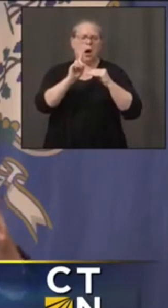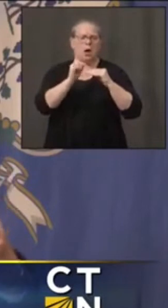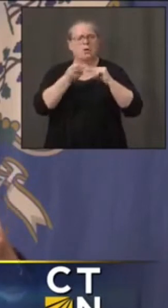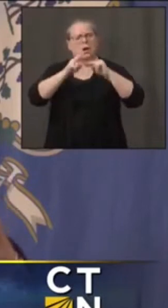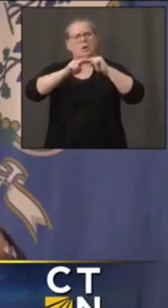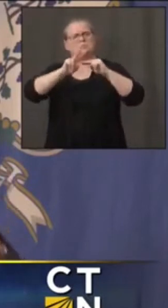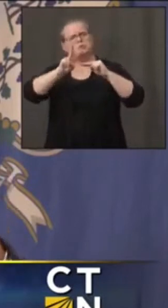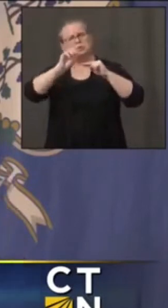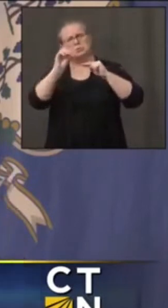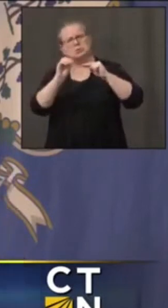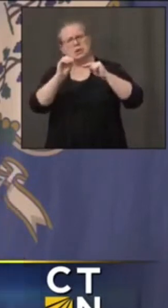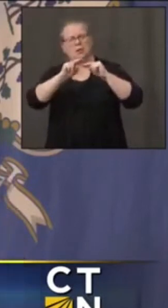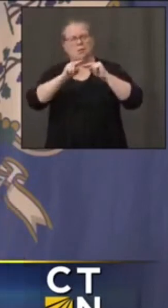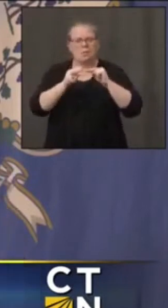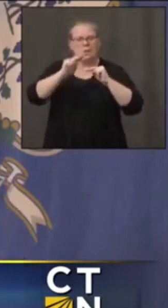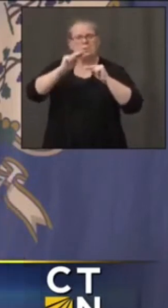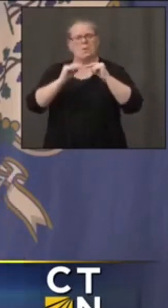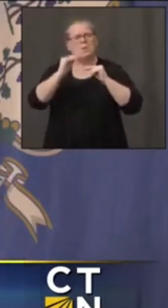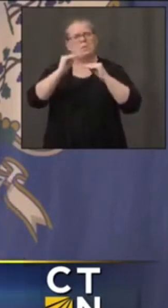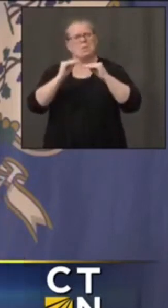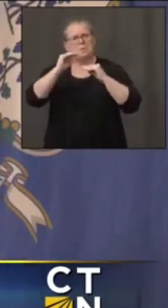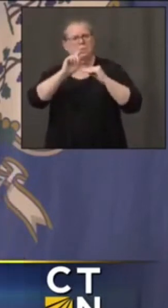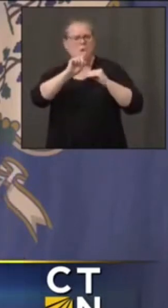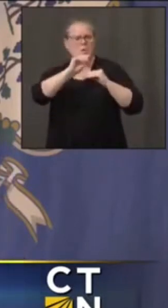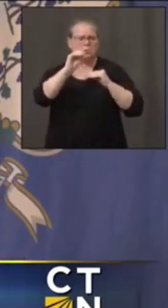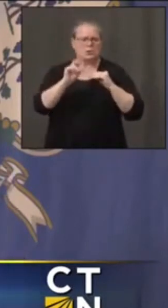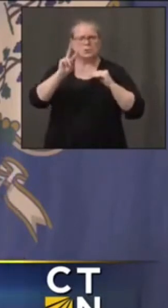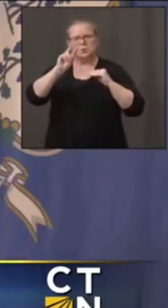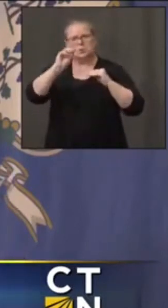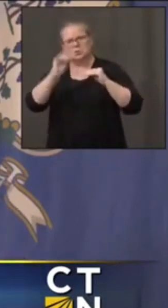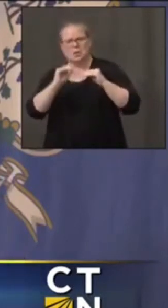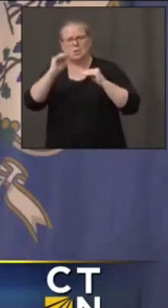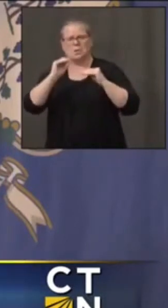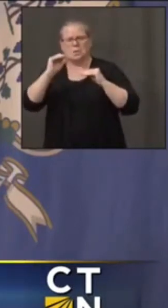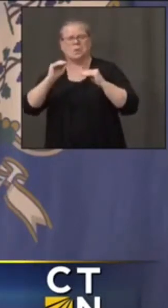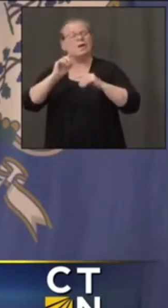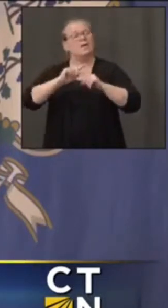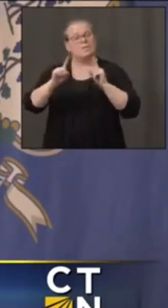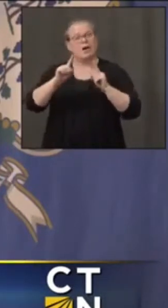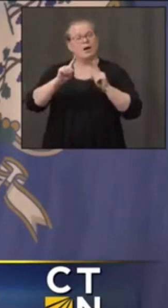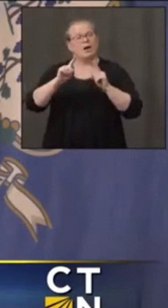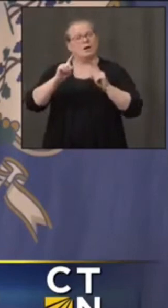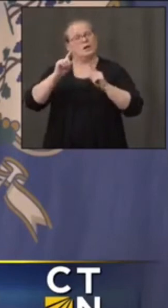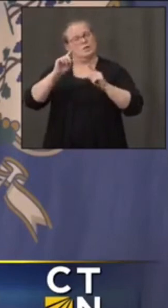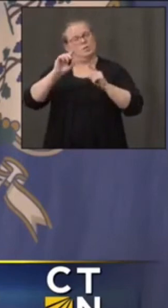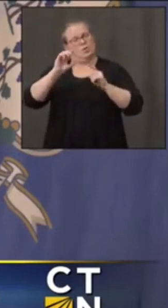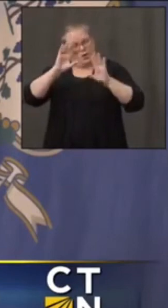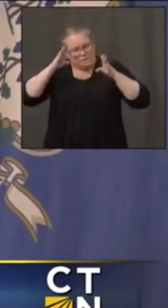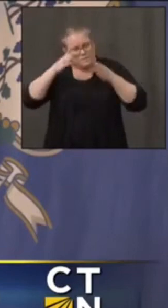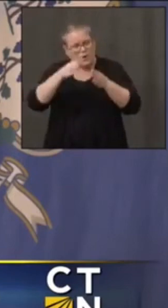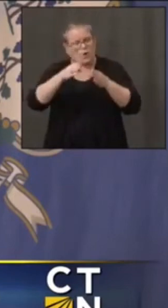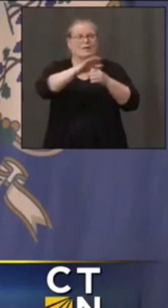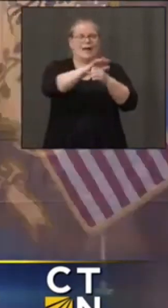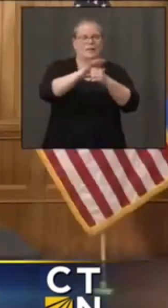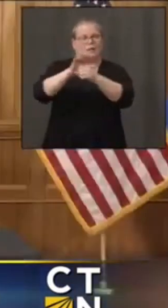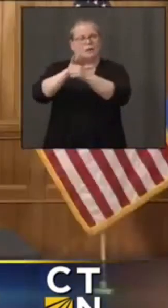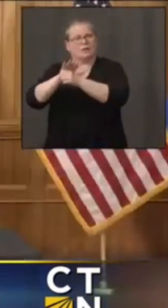been localized, but I think you see it in regions. So I think we're going to still focus on that strategy. Thank